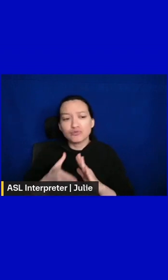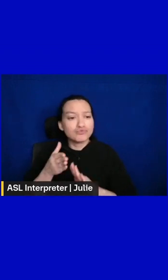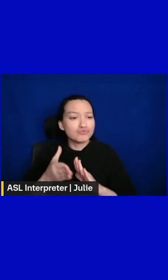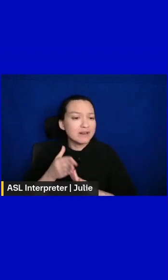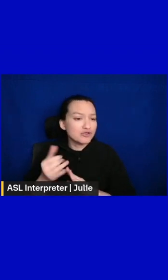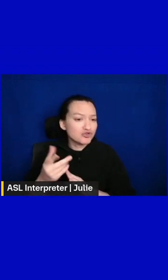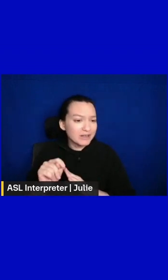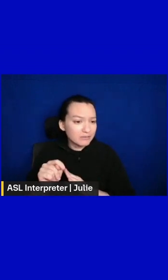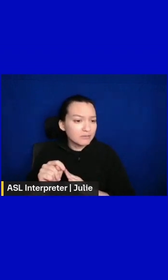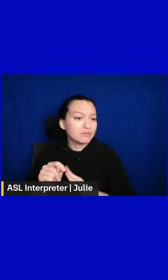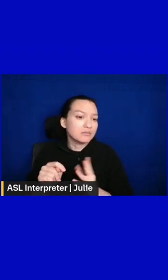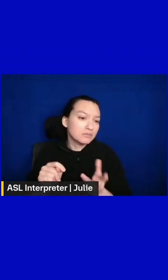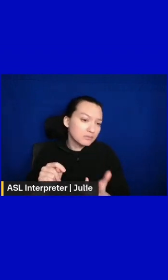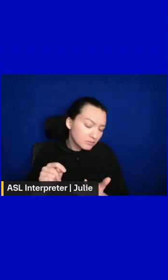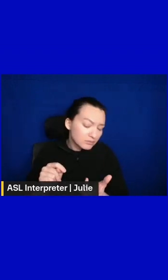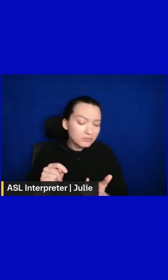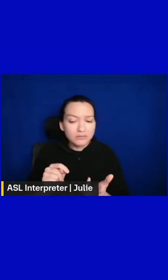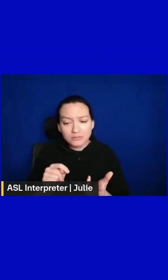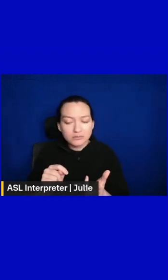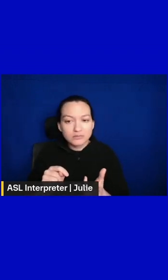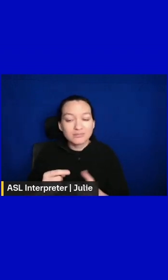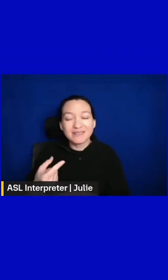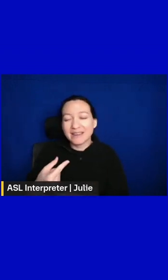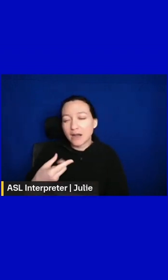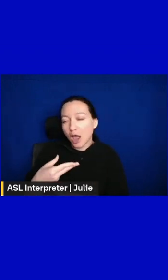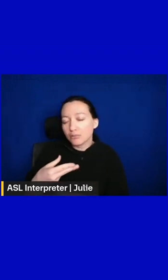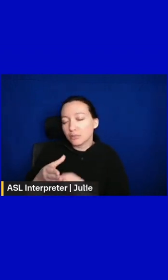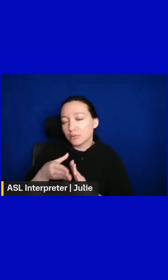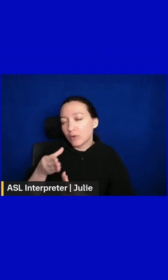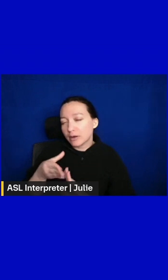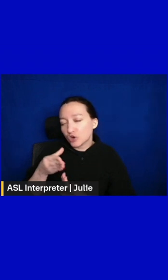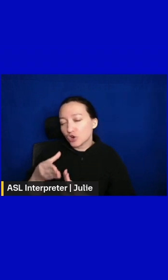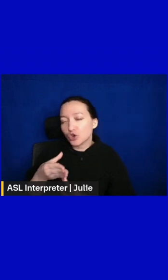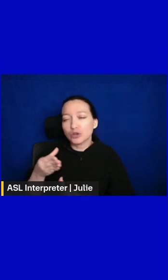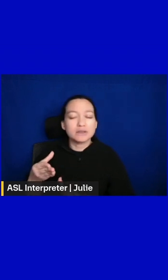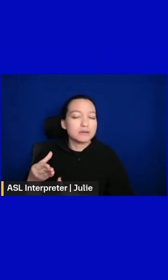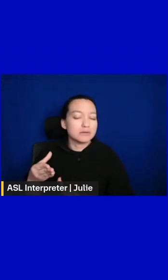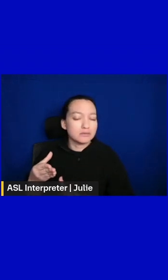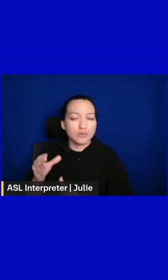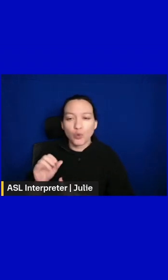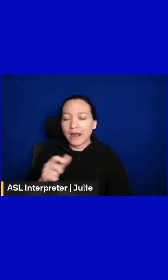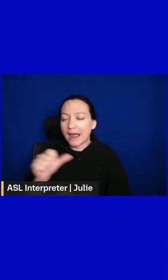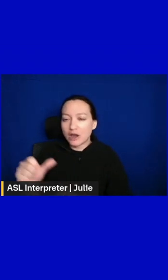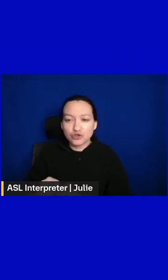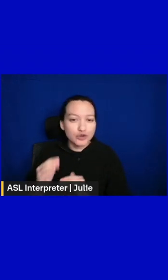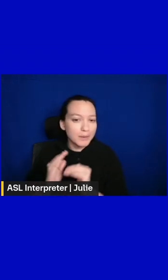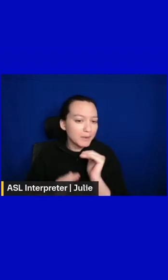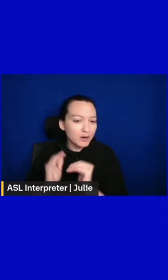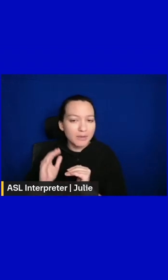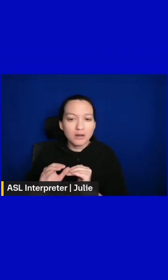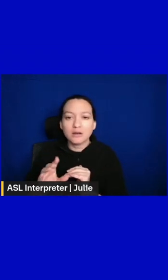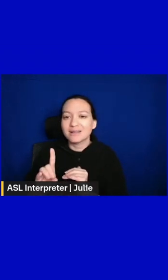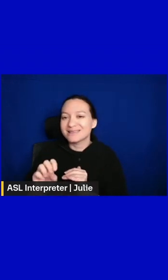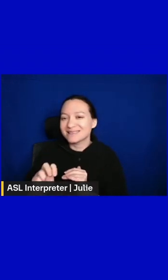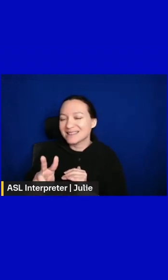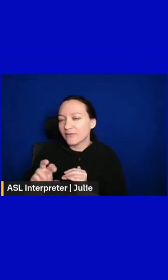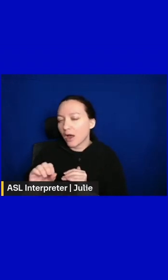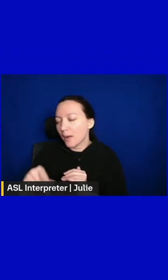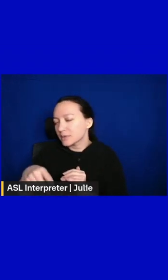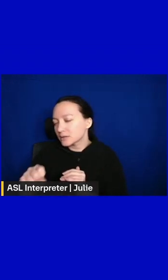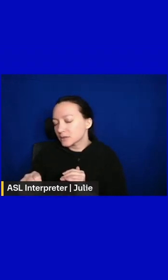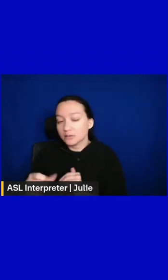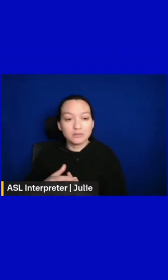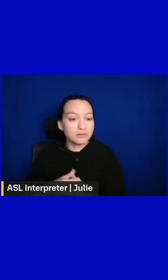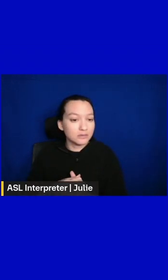behind, say in GitHub runners or Azure DevOps build agents. Now, the other way that we can do this,